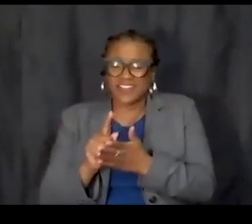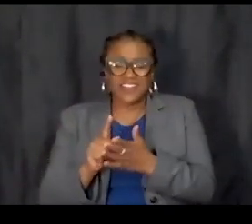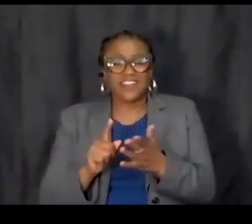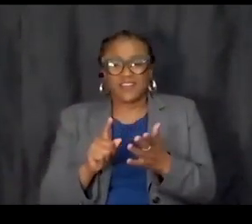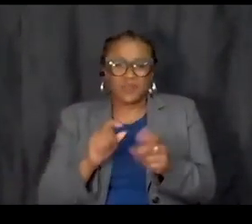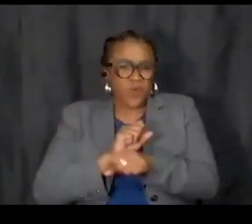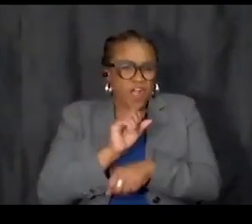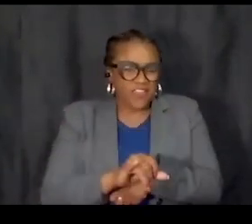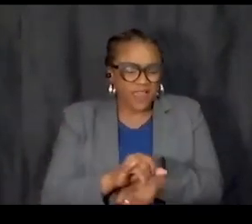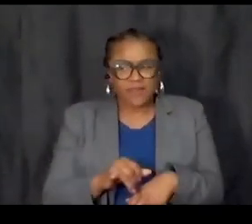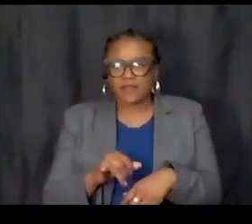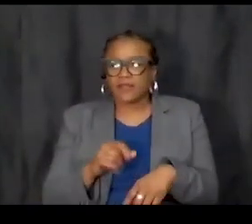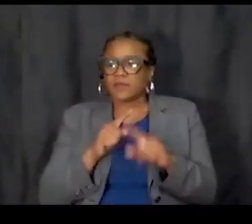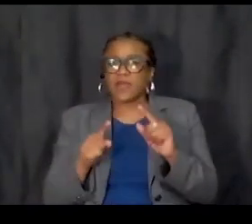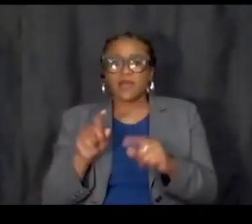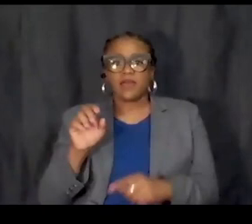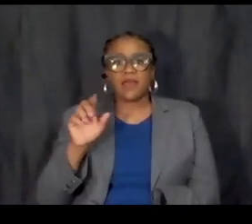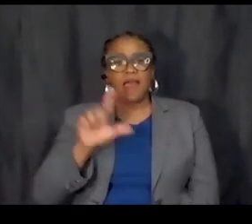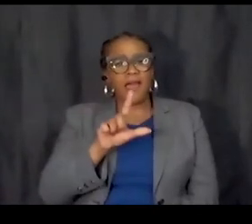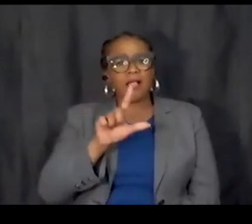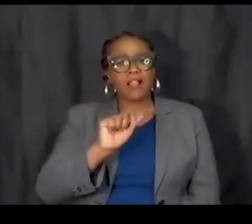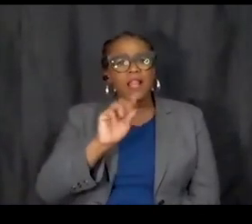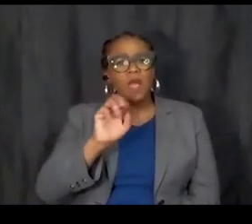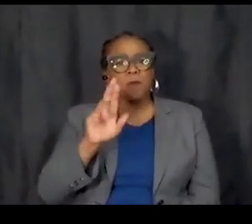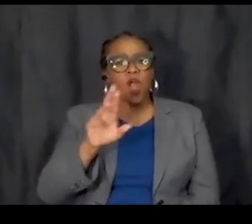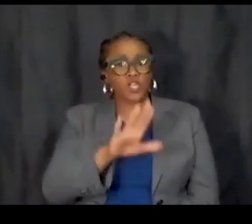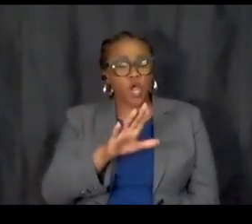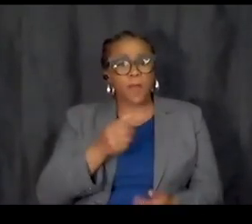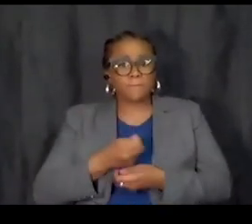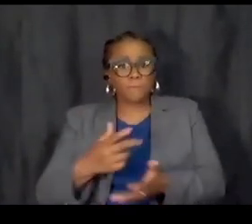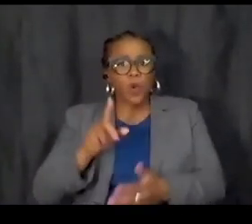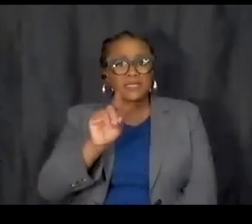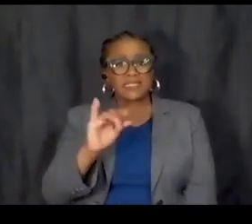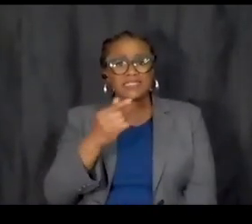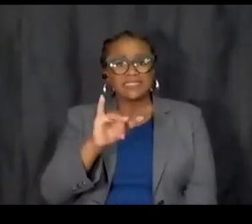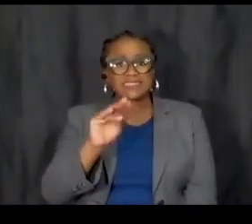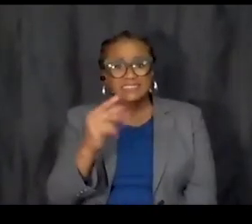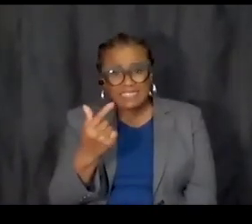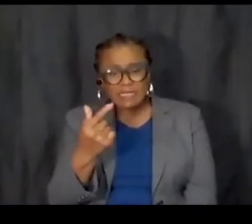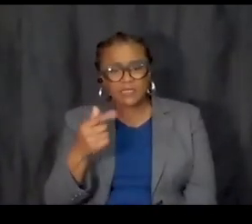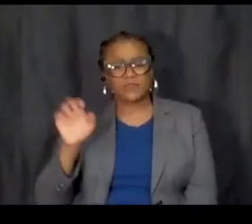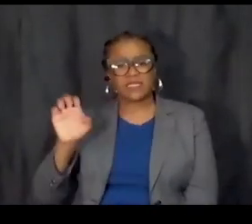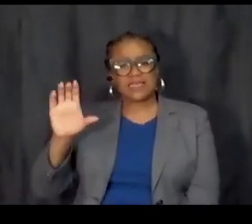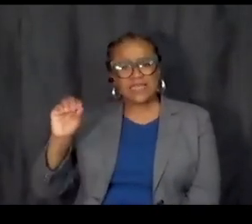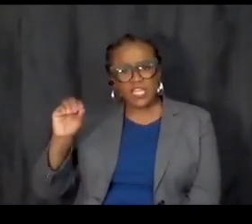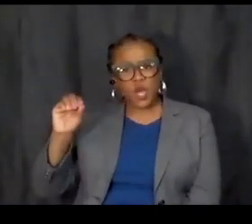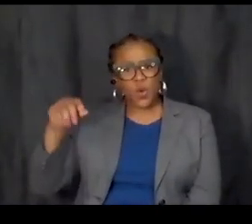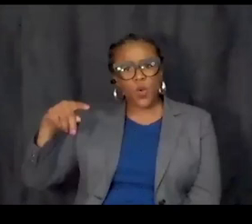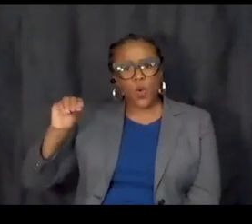Elamar, your poem, Digging, really got me thinking about eco-poetics and kind of some of the intersections with